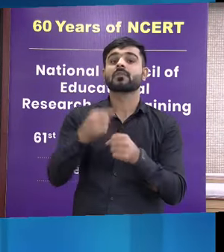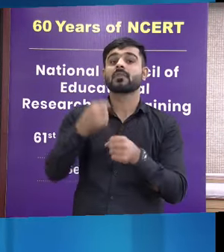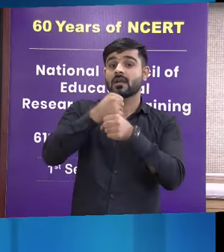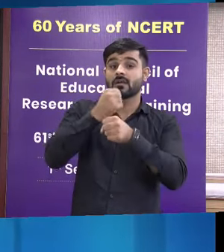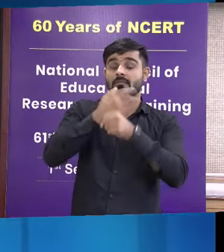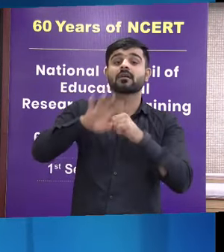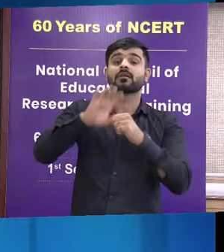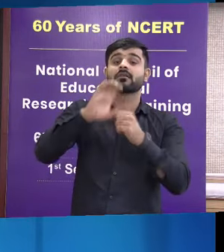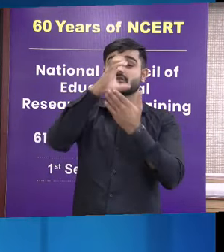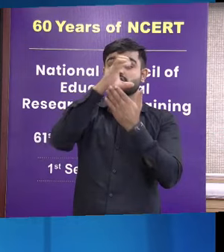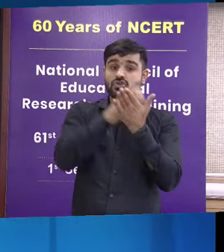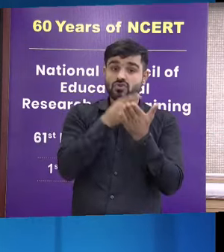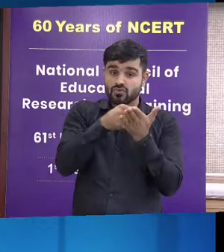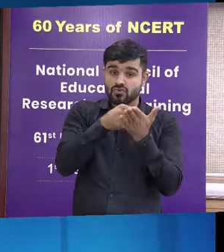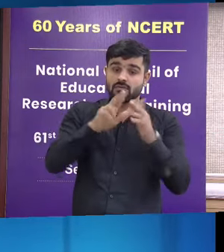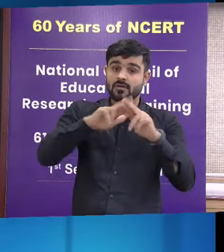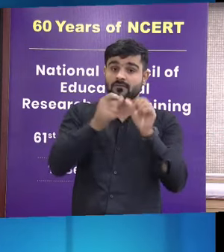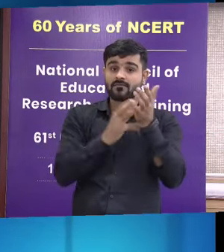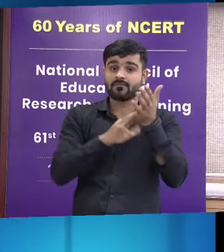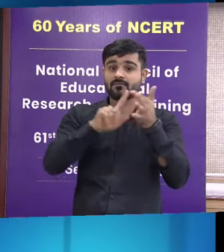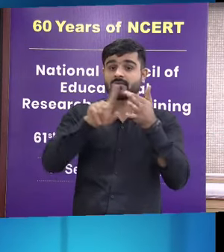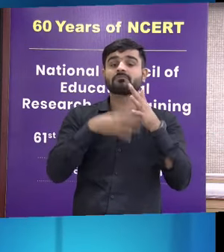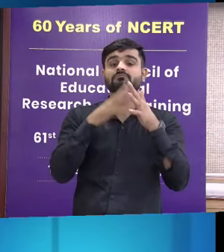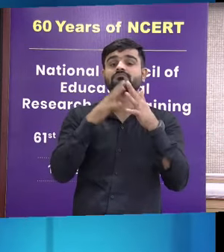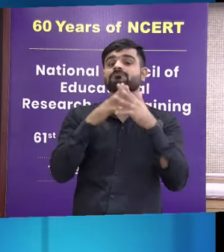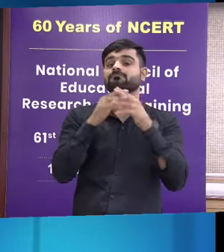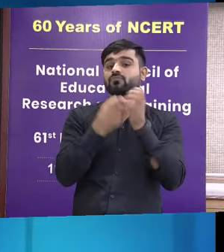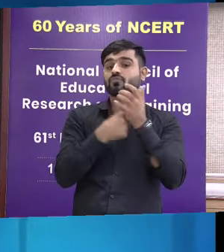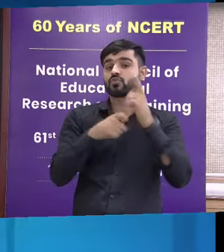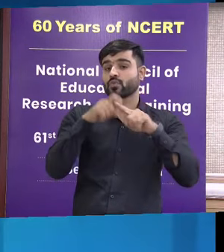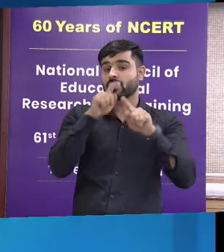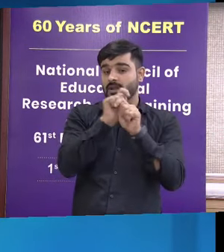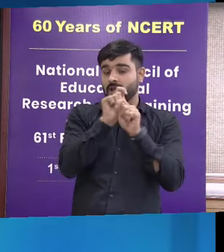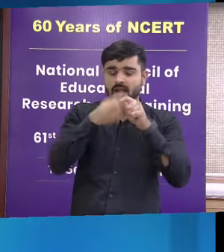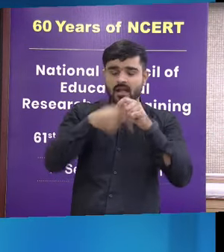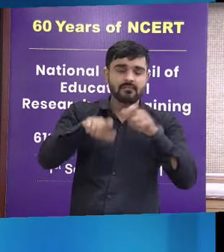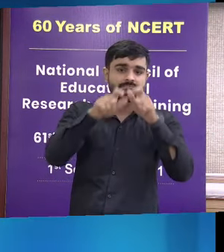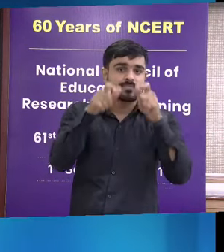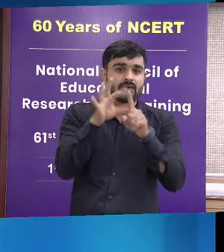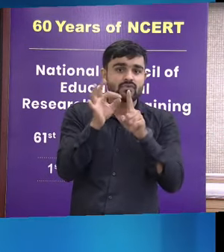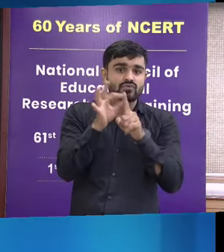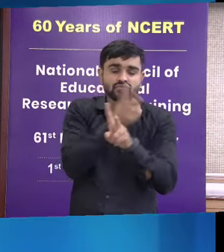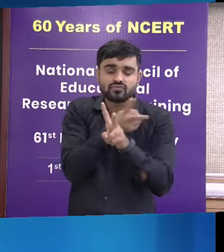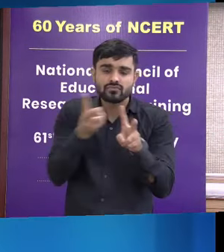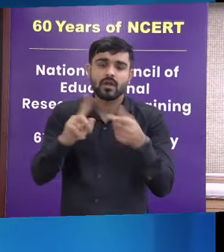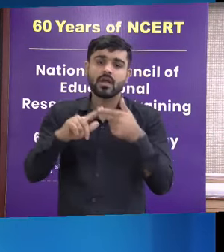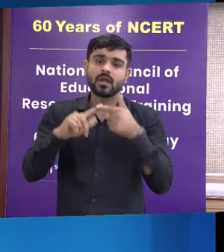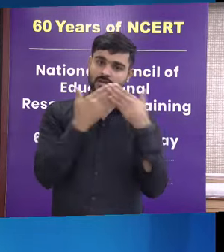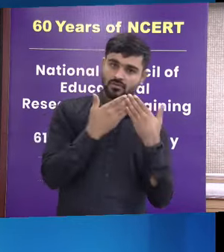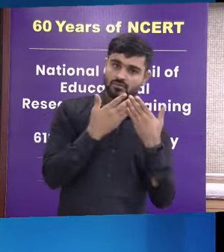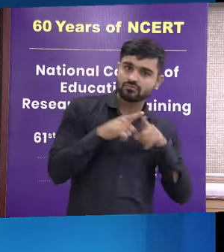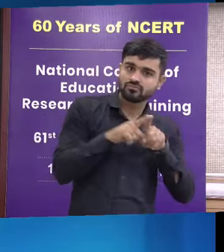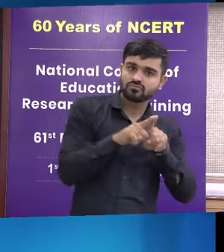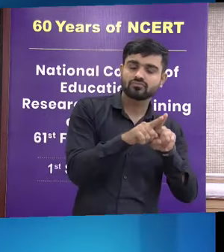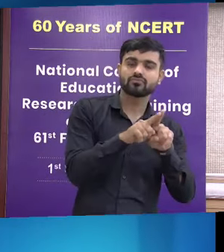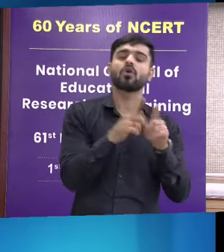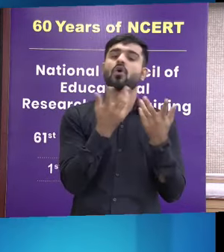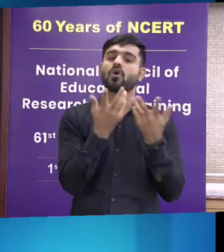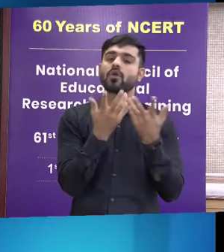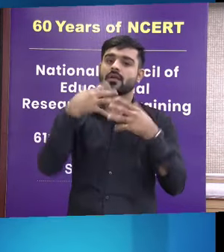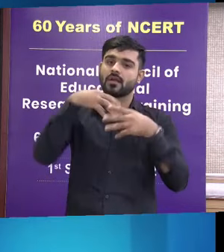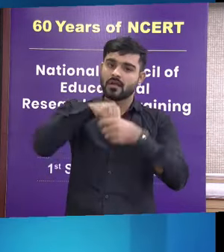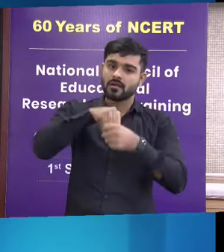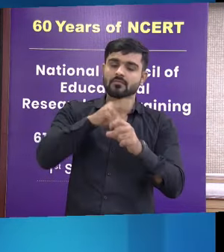curriculum framework for school education, early childhood care, and education, adult education,